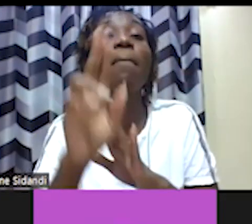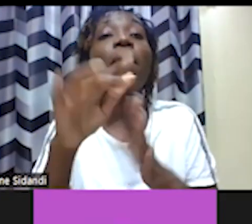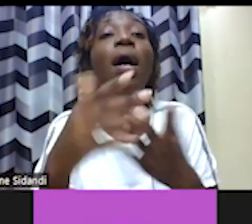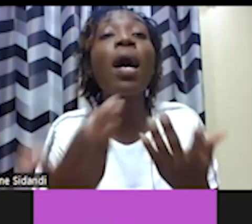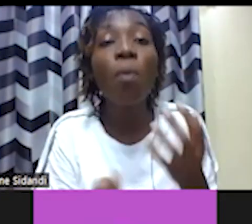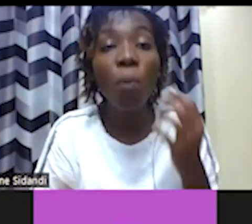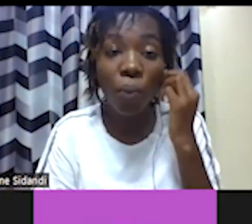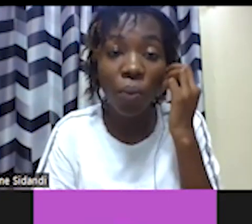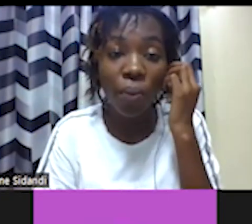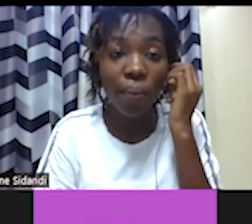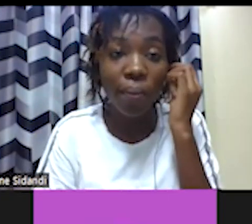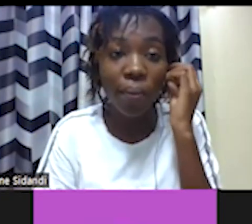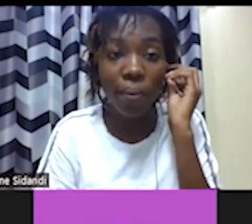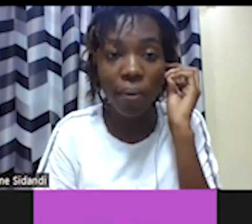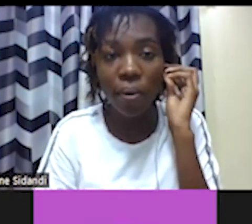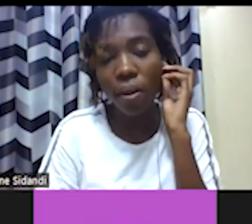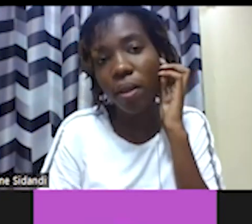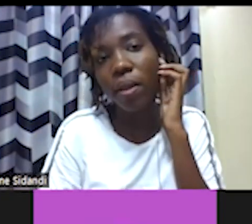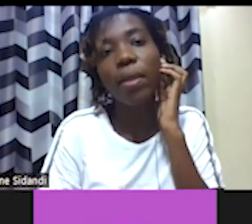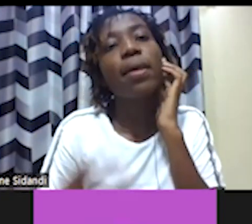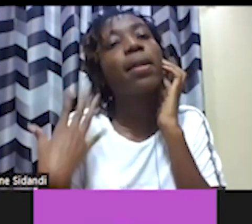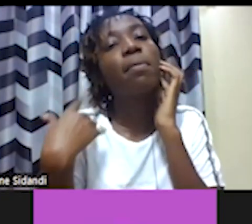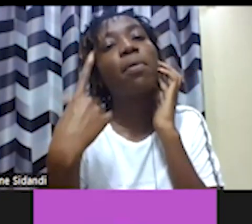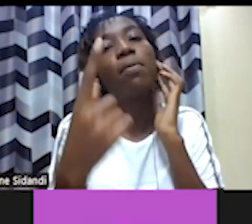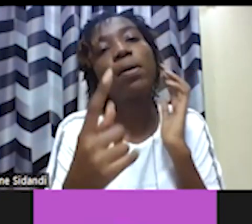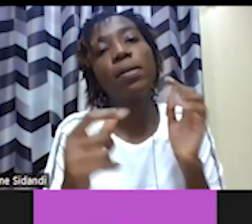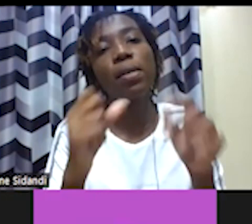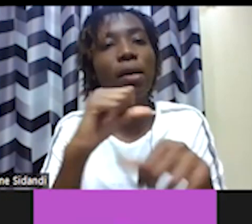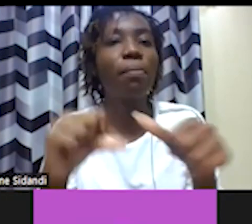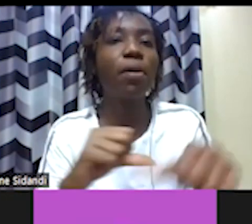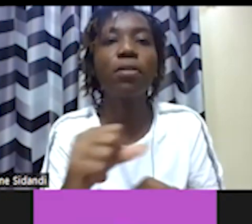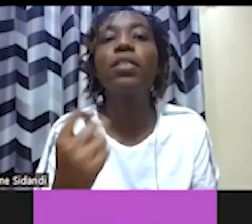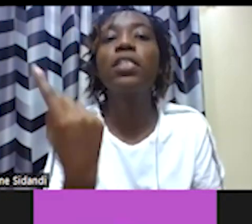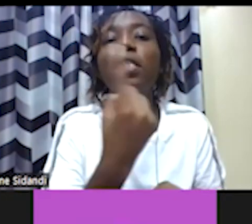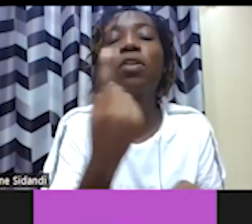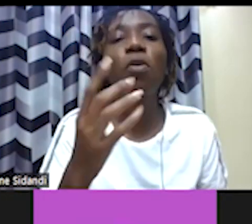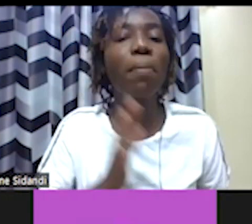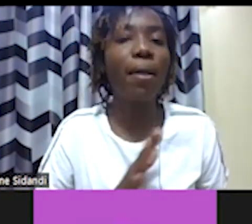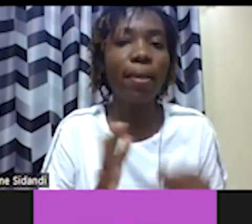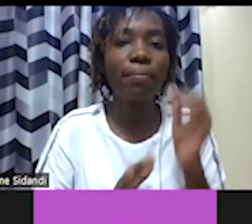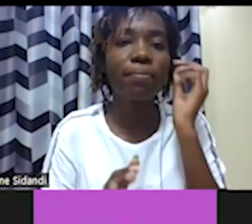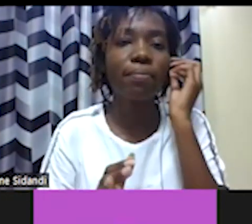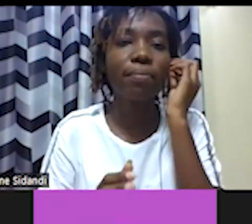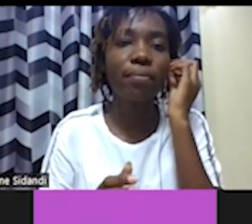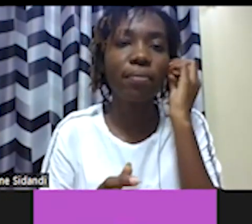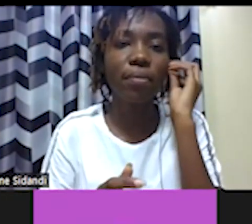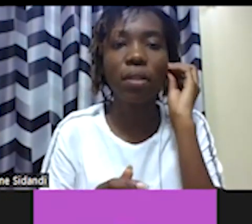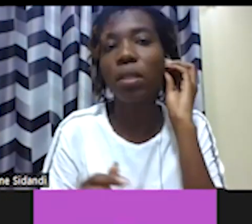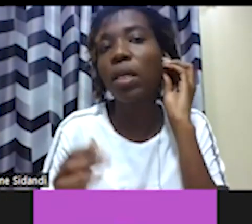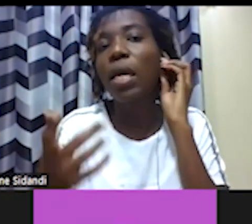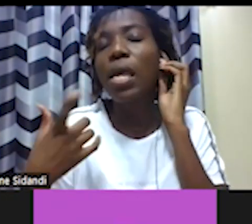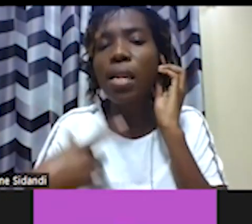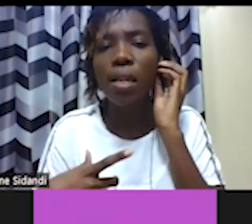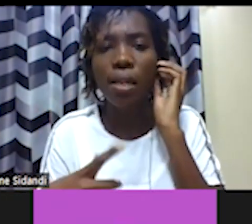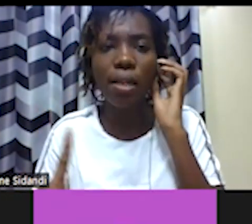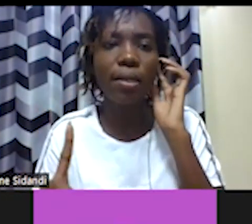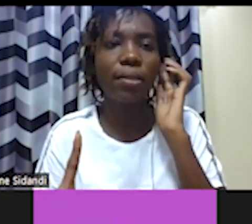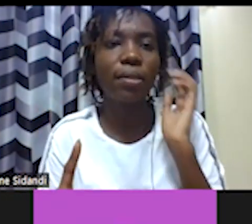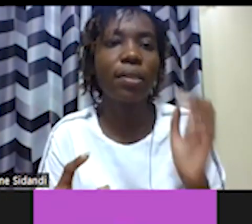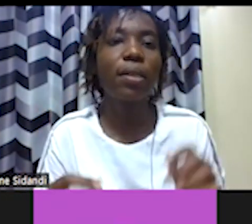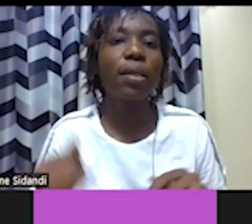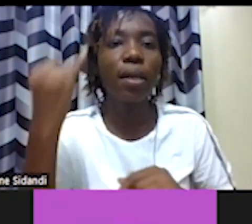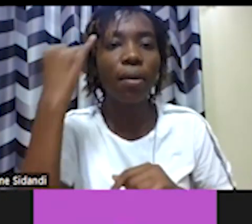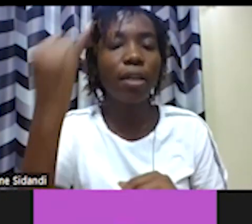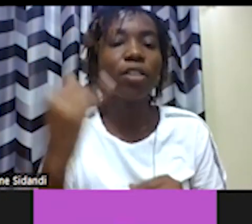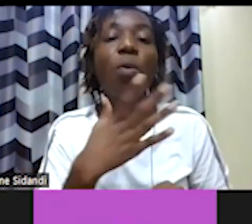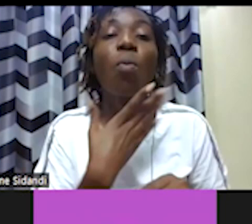those are 3 questions. Yeah, those are 3. The first one about single mothers. Let us imagine I want